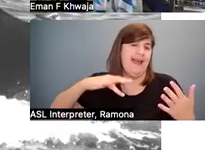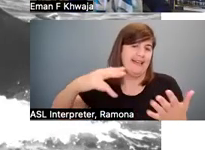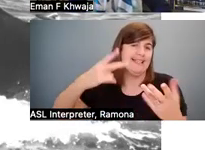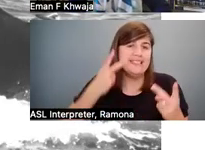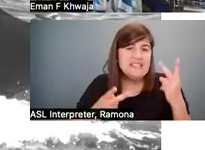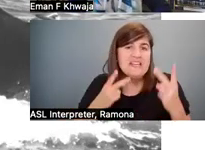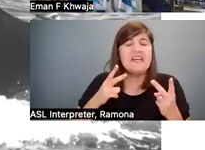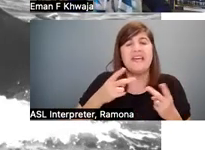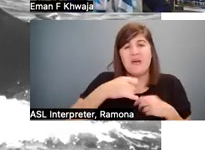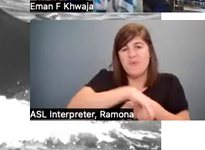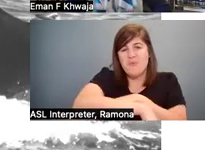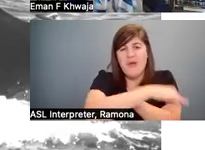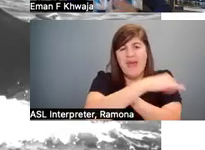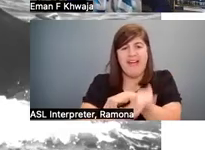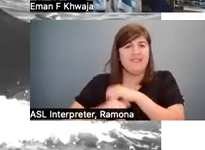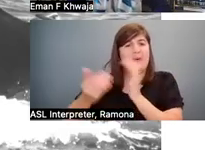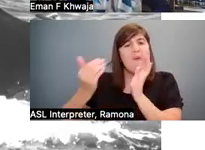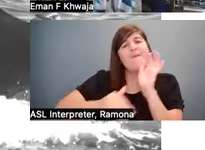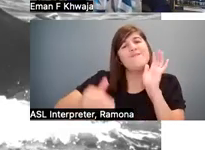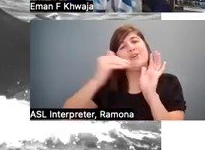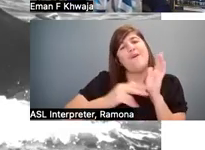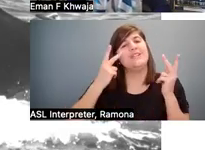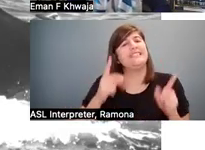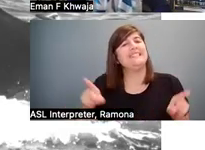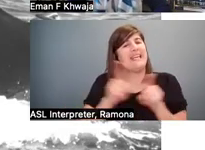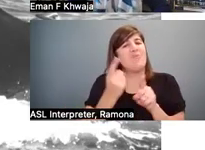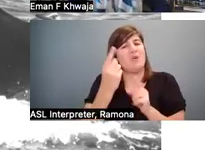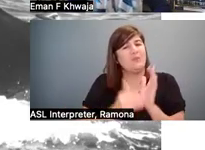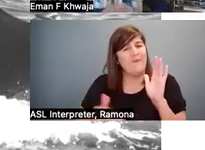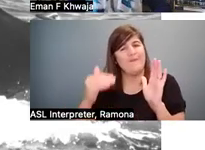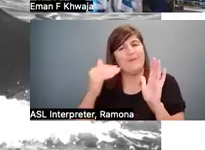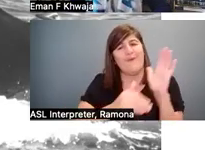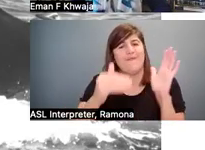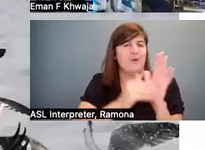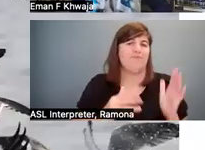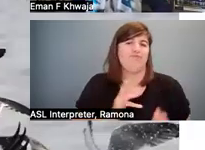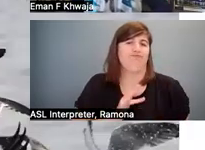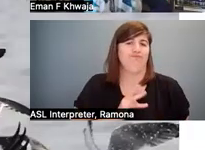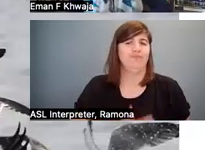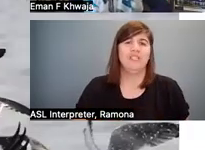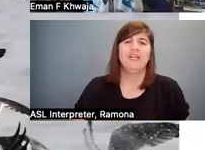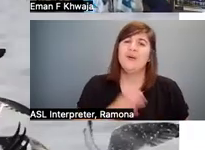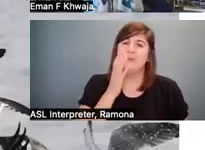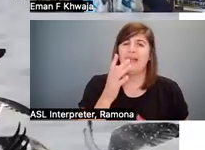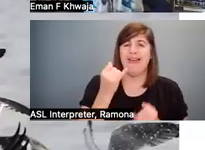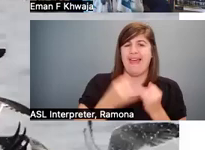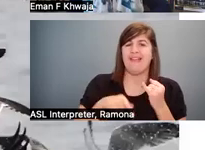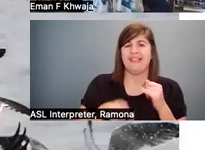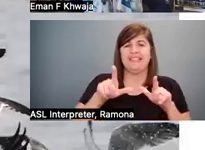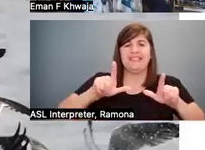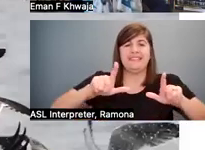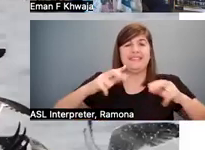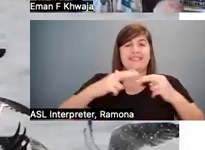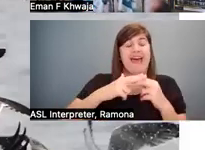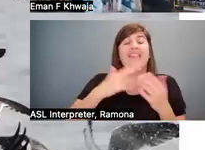see whales year after year and to see the same whales year after year. So I will end on this slide. Thank you for listening,